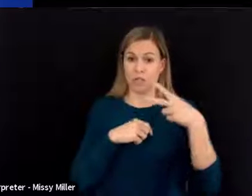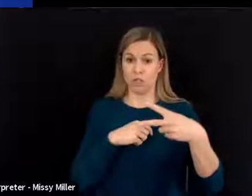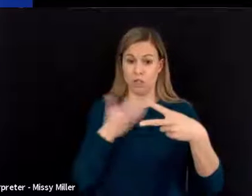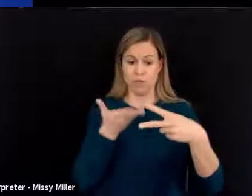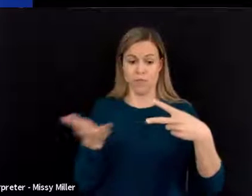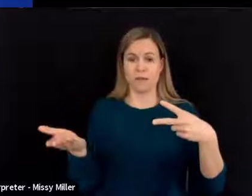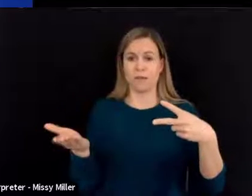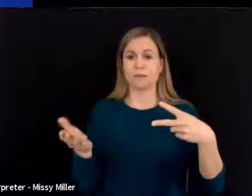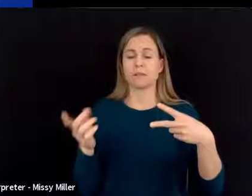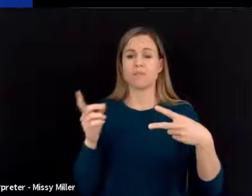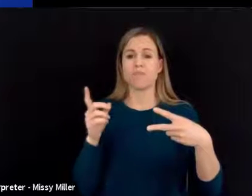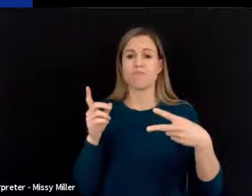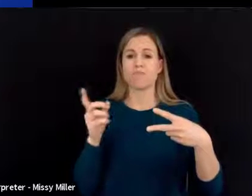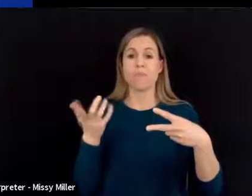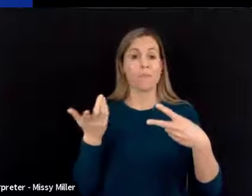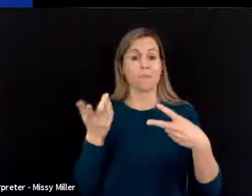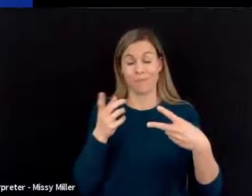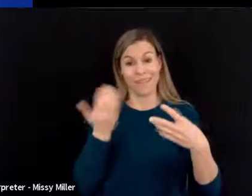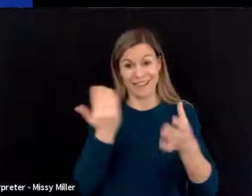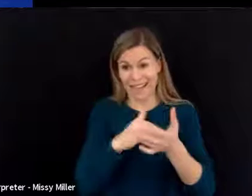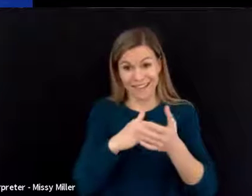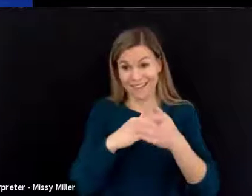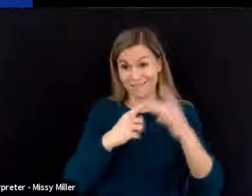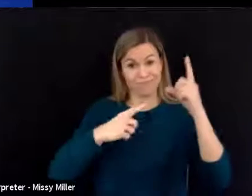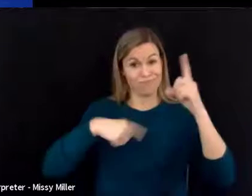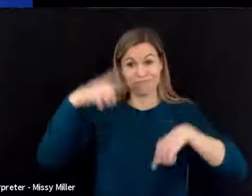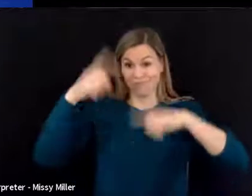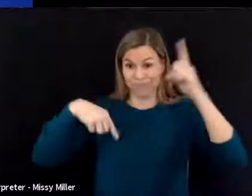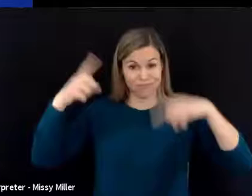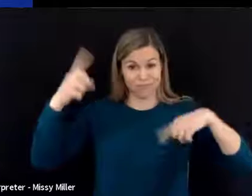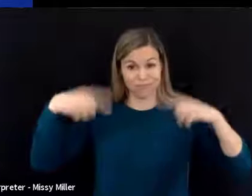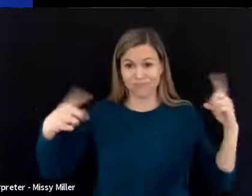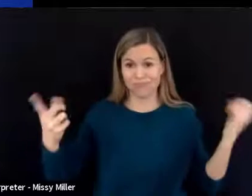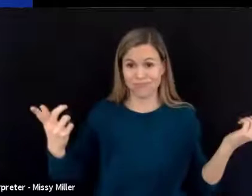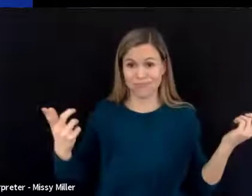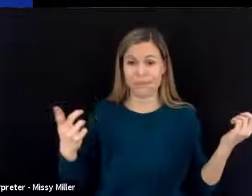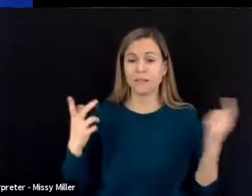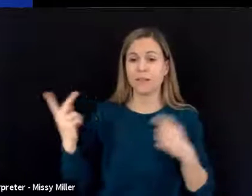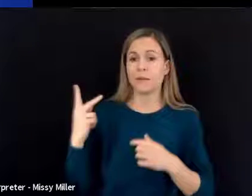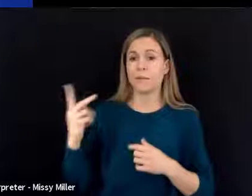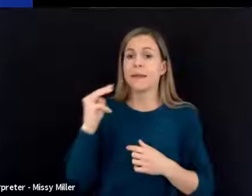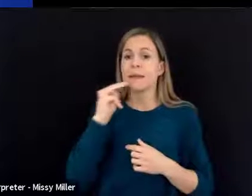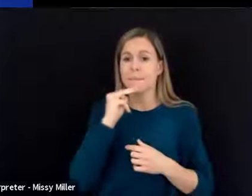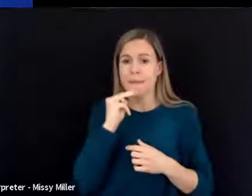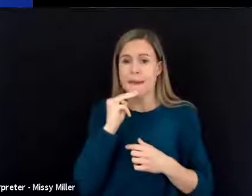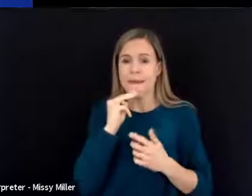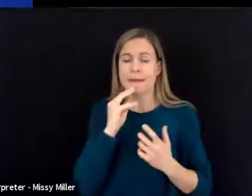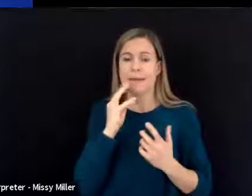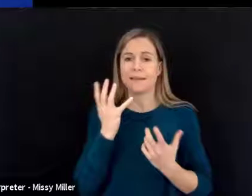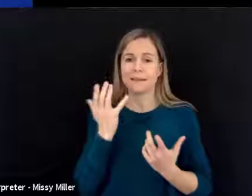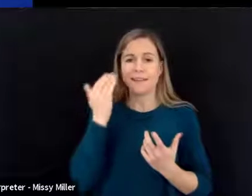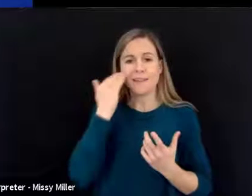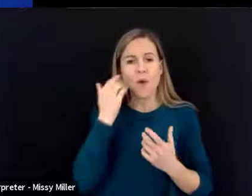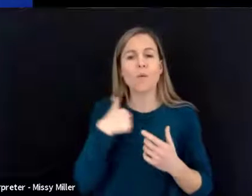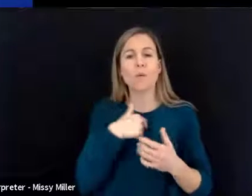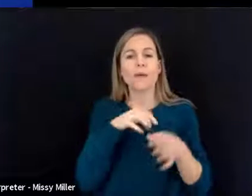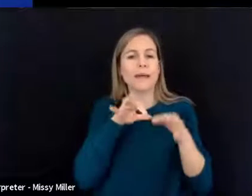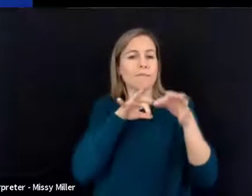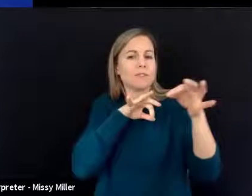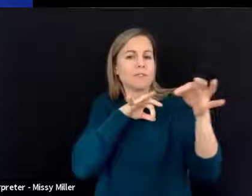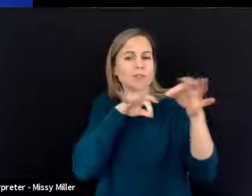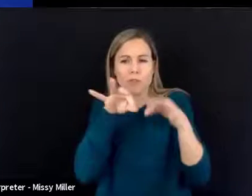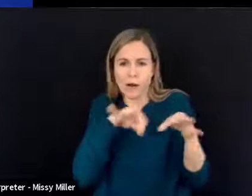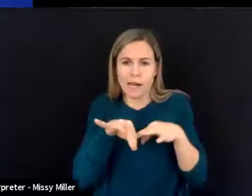First, variability. Megan and I would want you to take away from the fact that even though we've described this